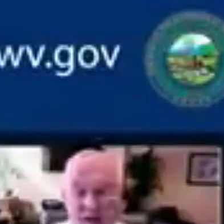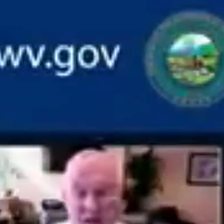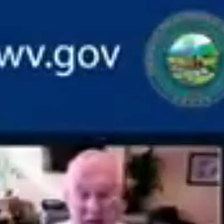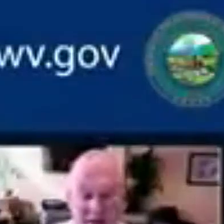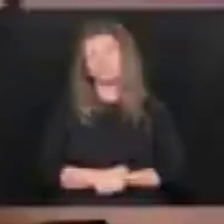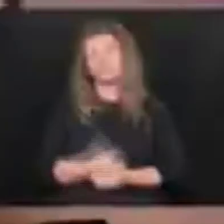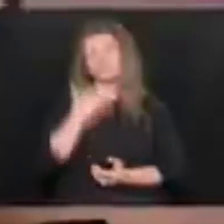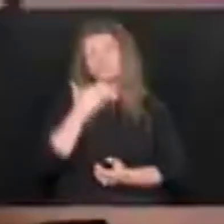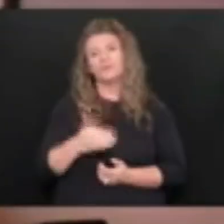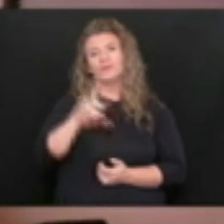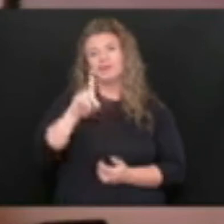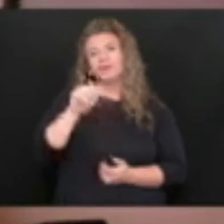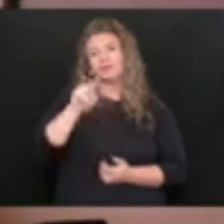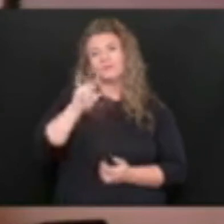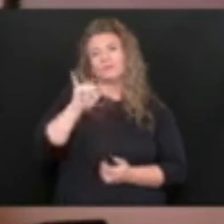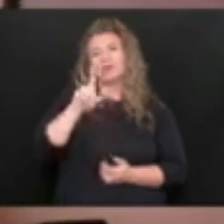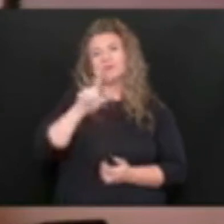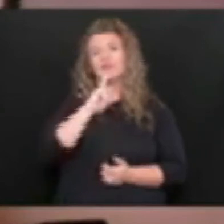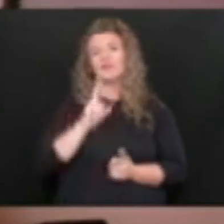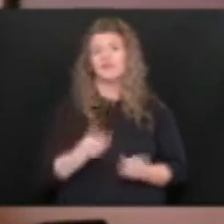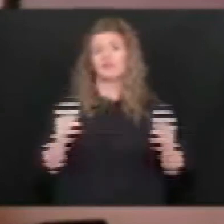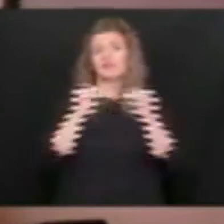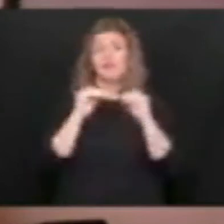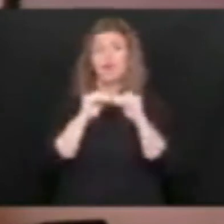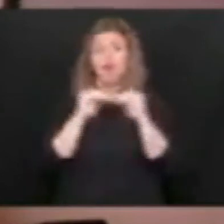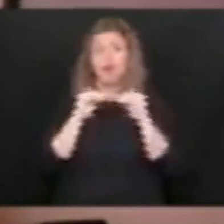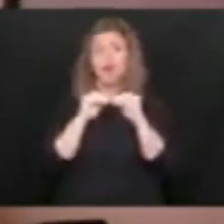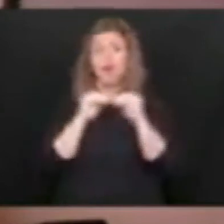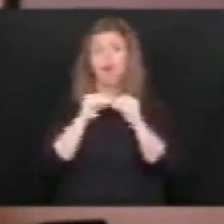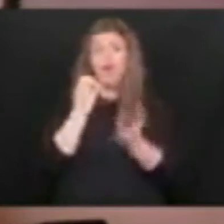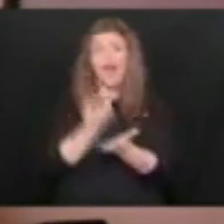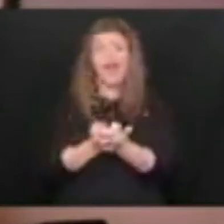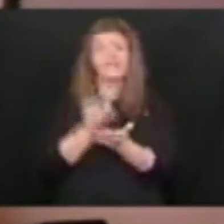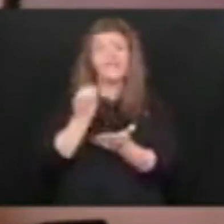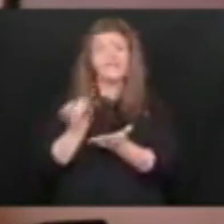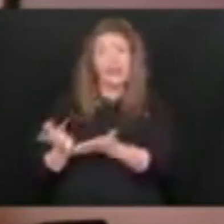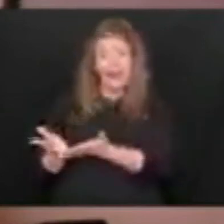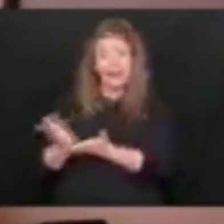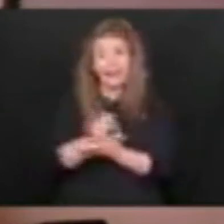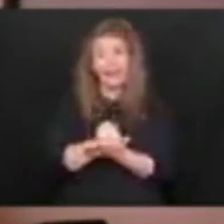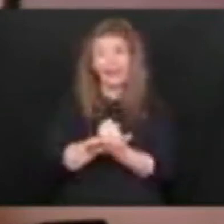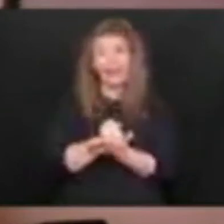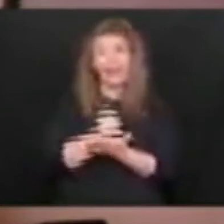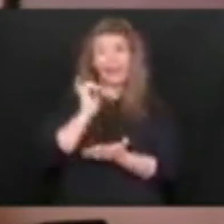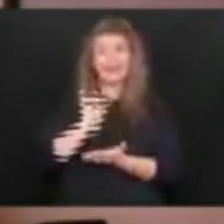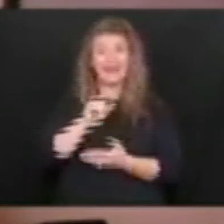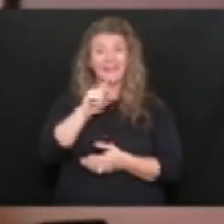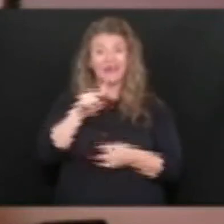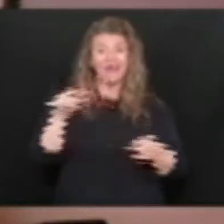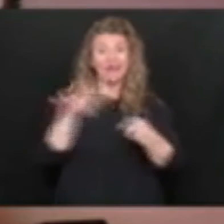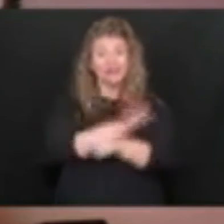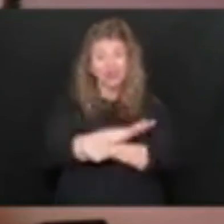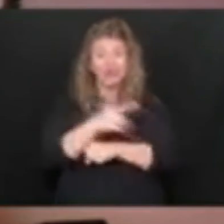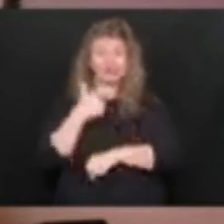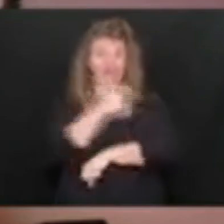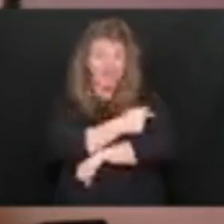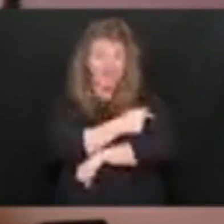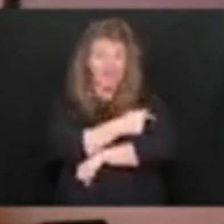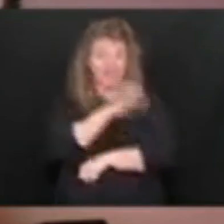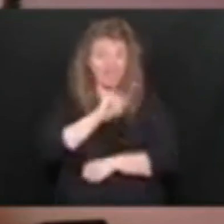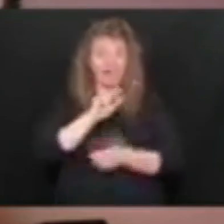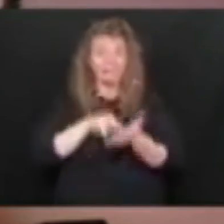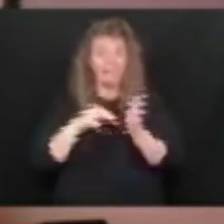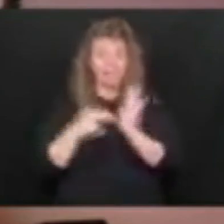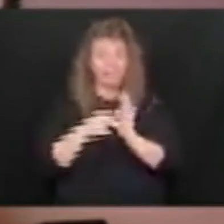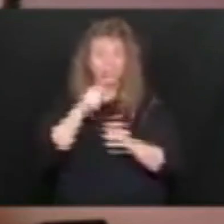So thank you, David. There is more and more evidence accumulating that by being fully vaccinated, which is 2 weeks